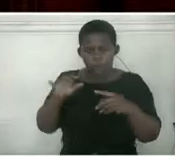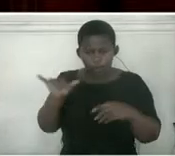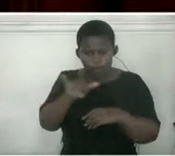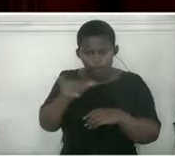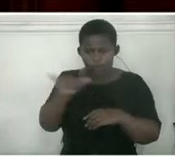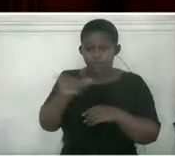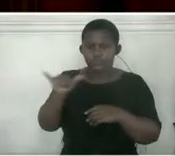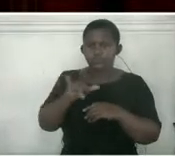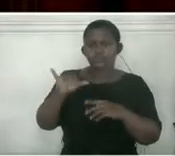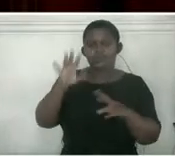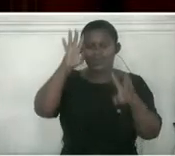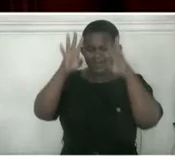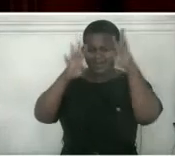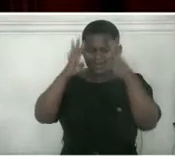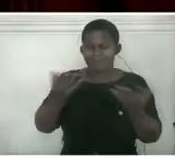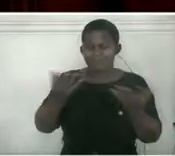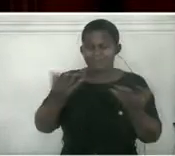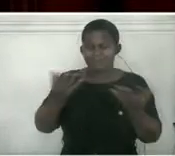create at least